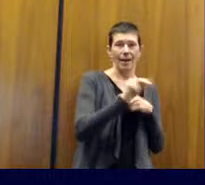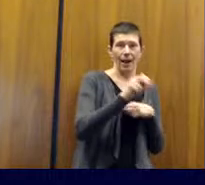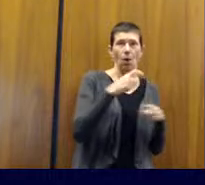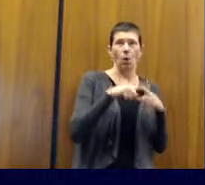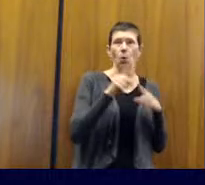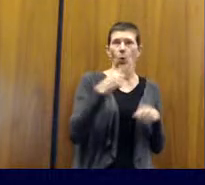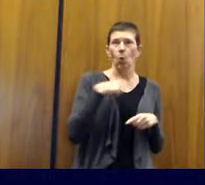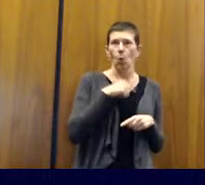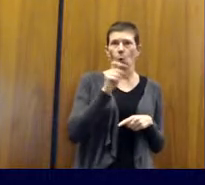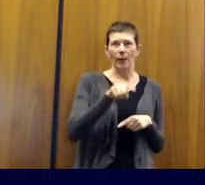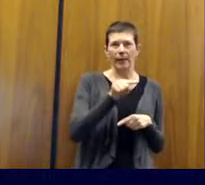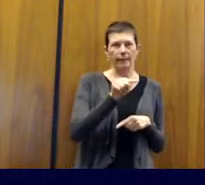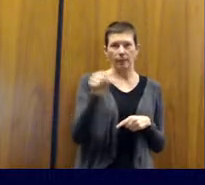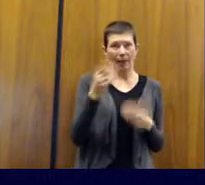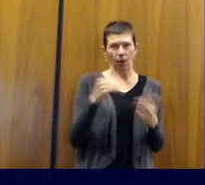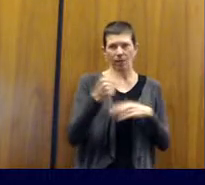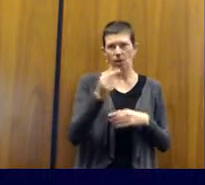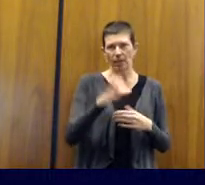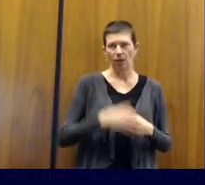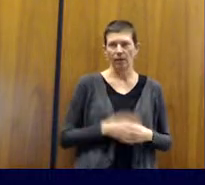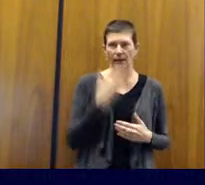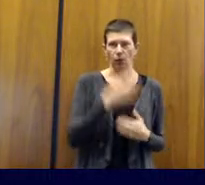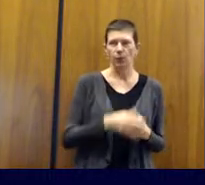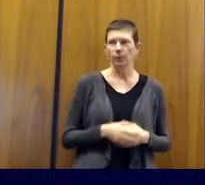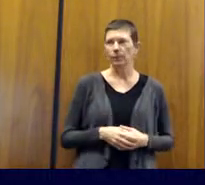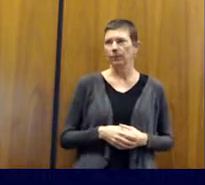Genesee County. Thank you.